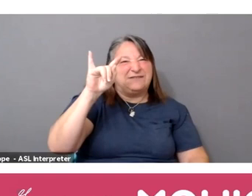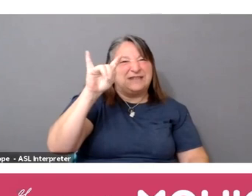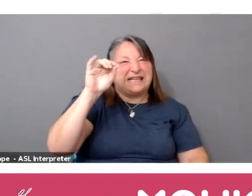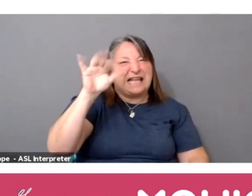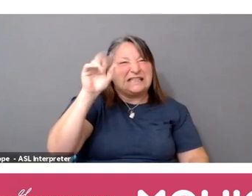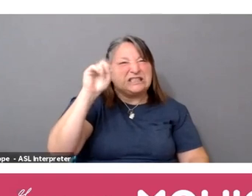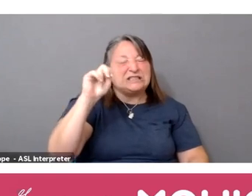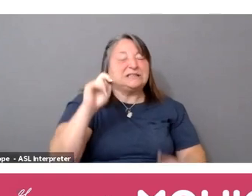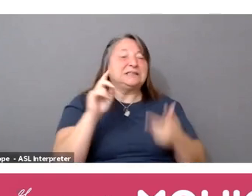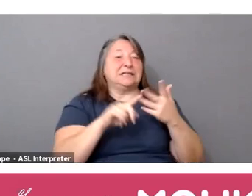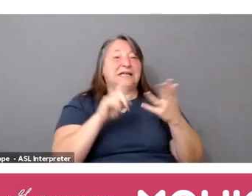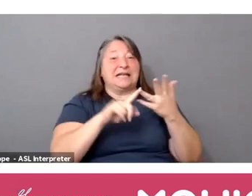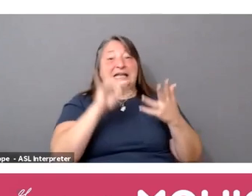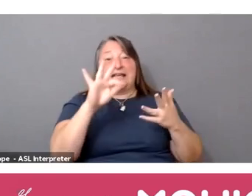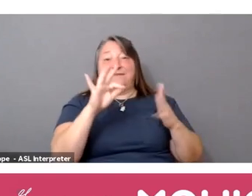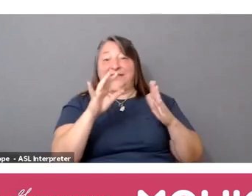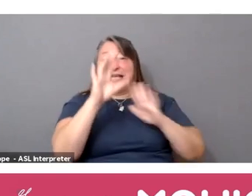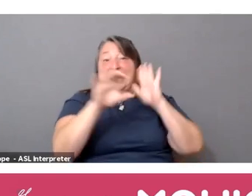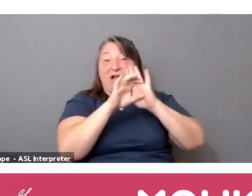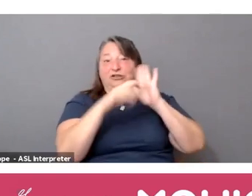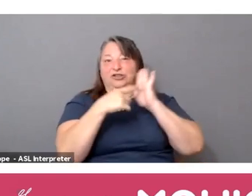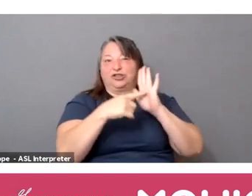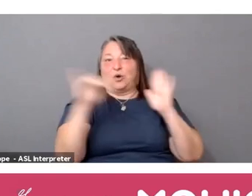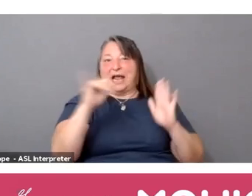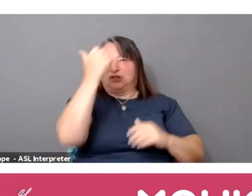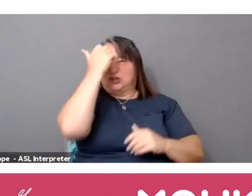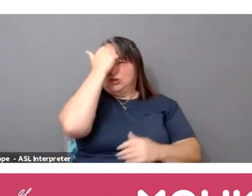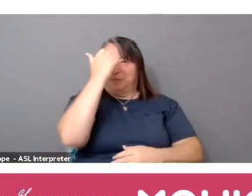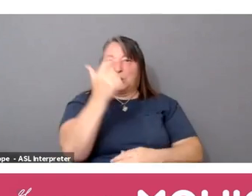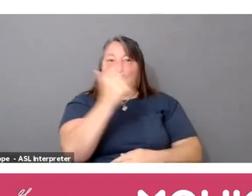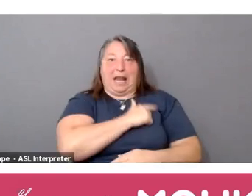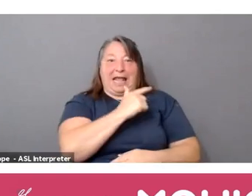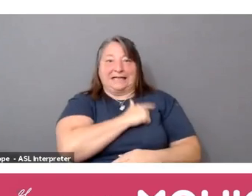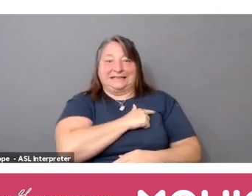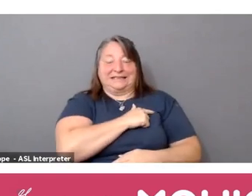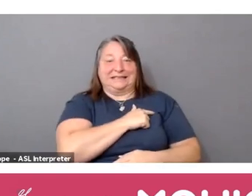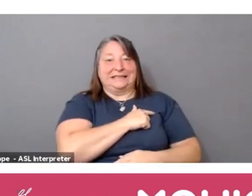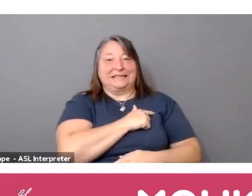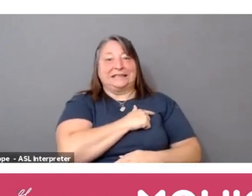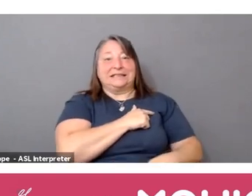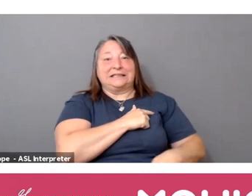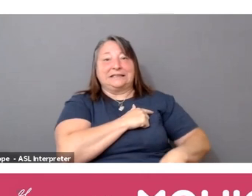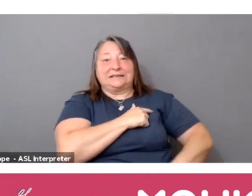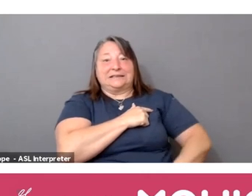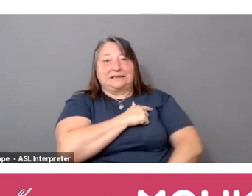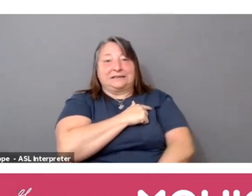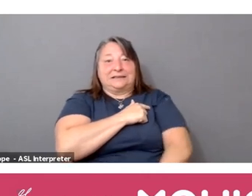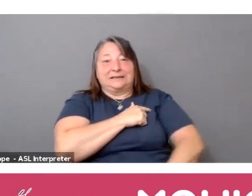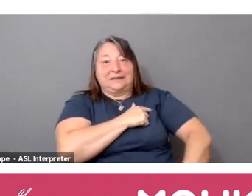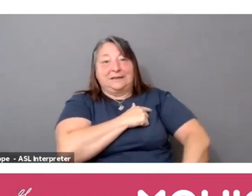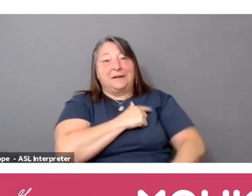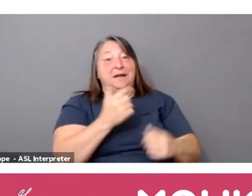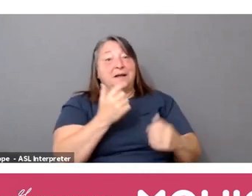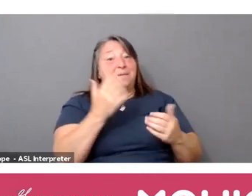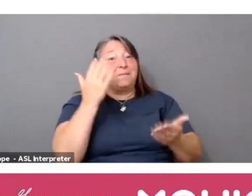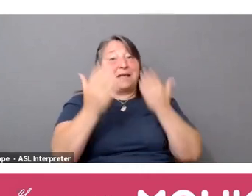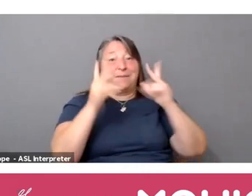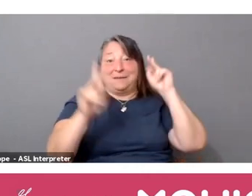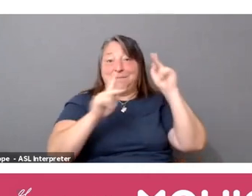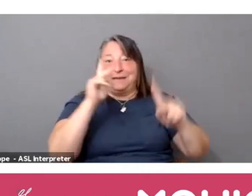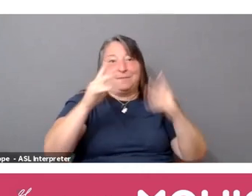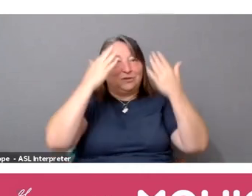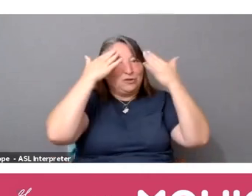lazy. And while it's difficult to kind of unpack an impact here because folks may not necessarily know how